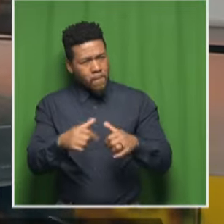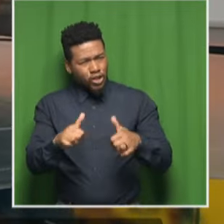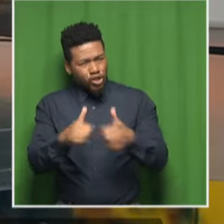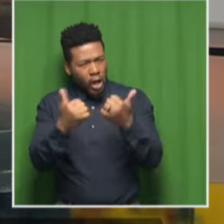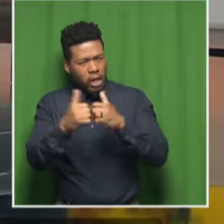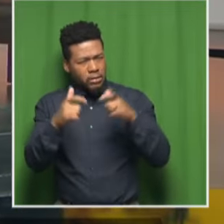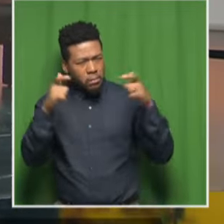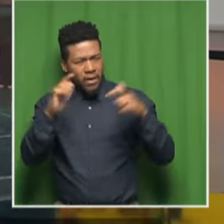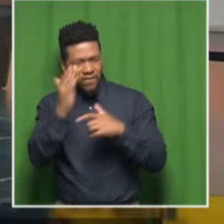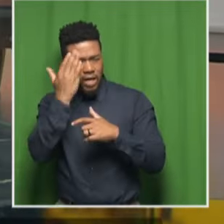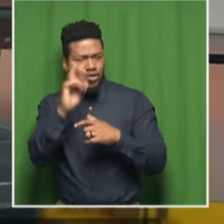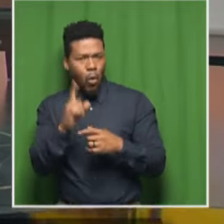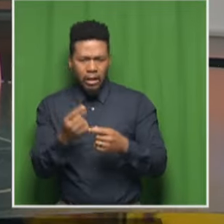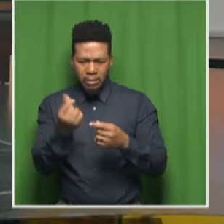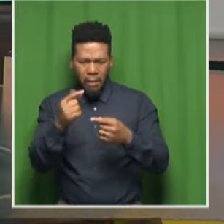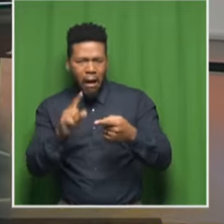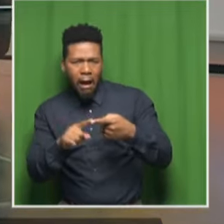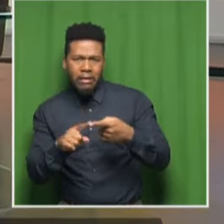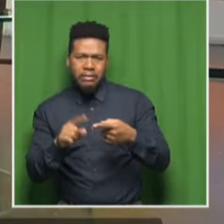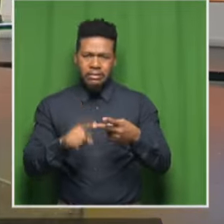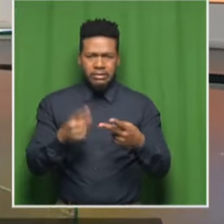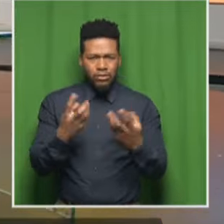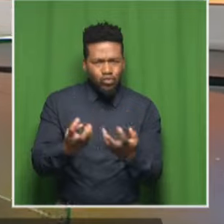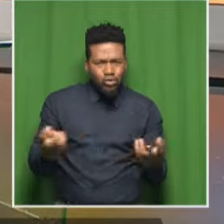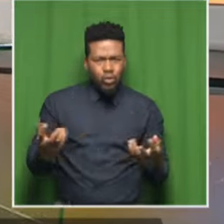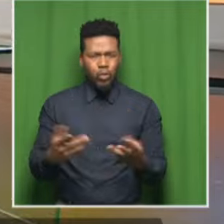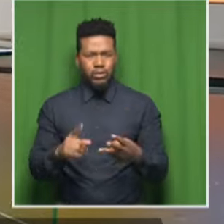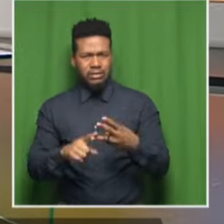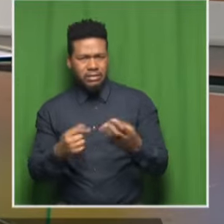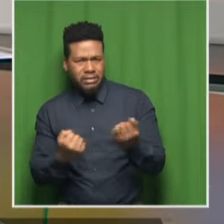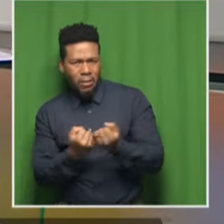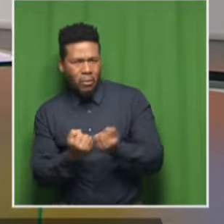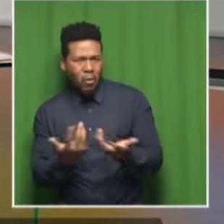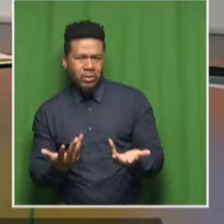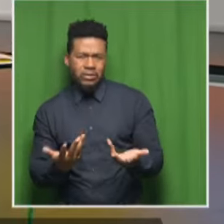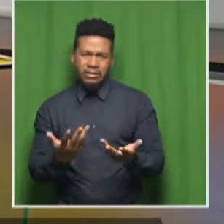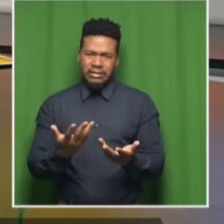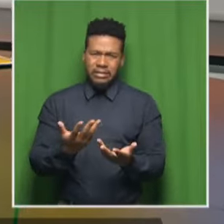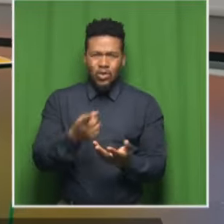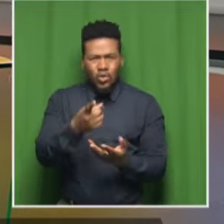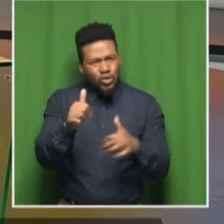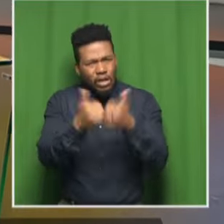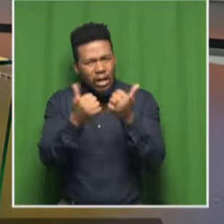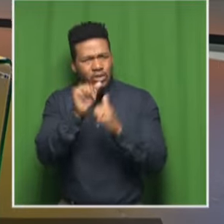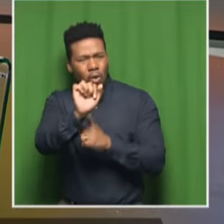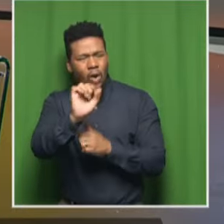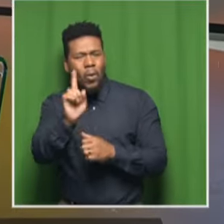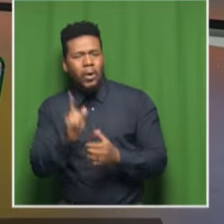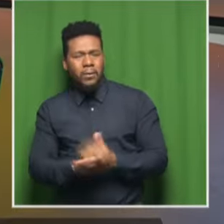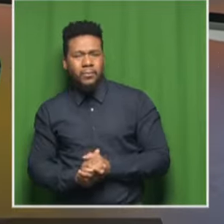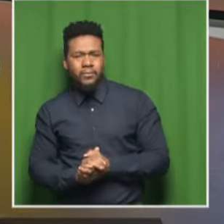been. Resources, financial constraints as well over the years, support on that front. What was that journey like for you?